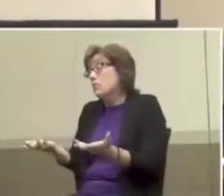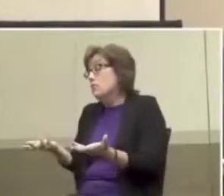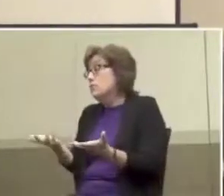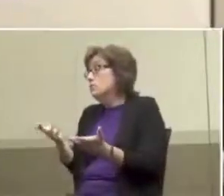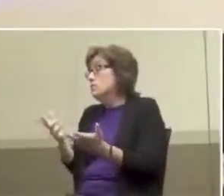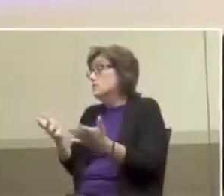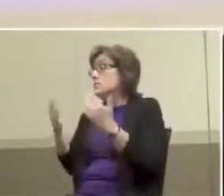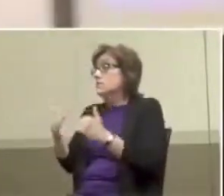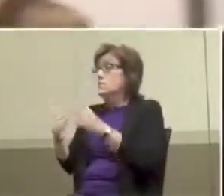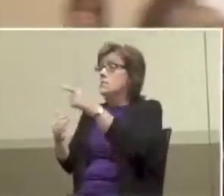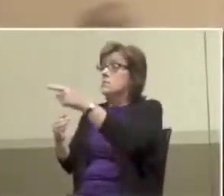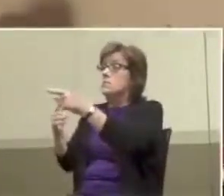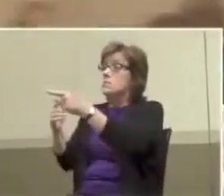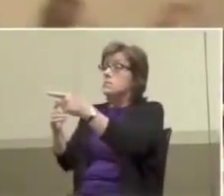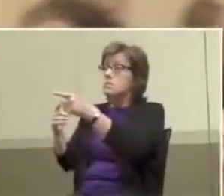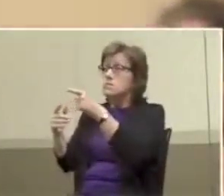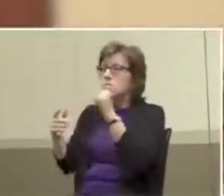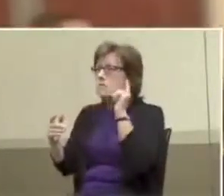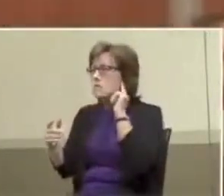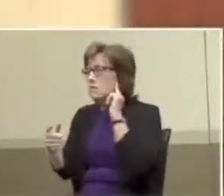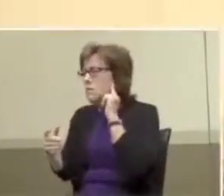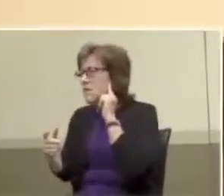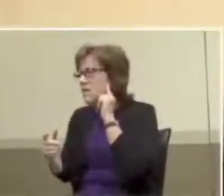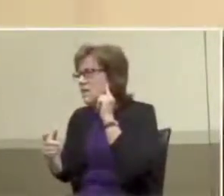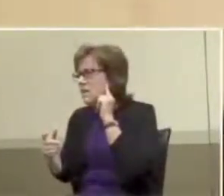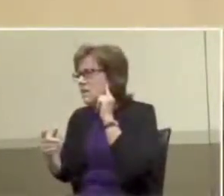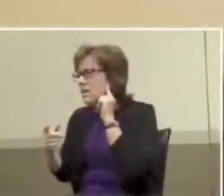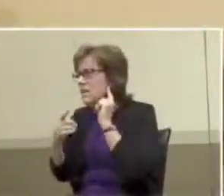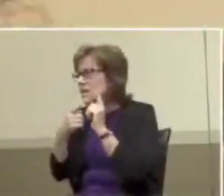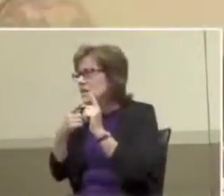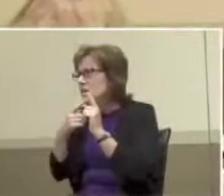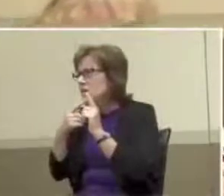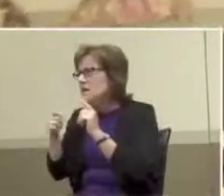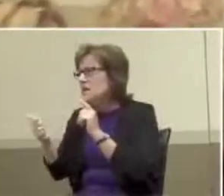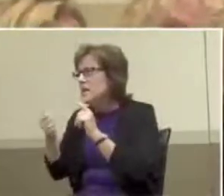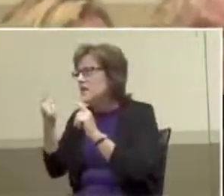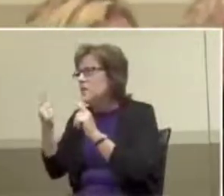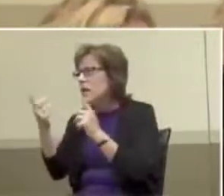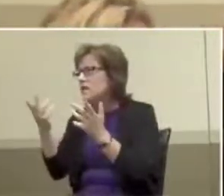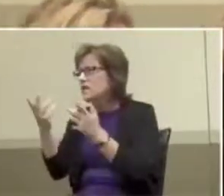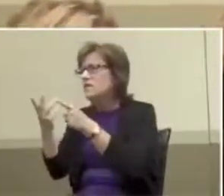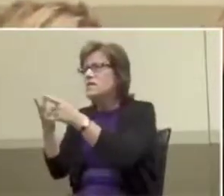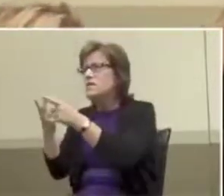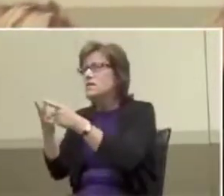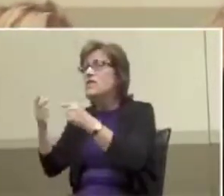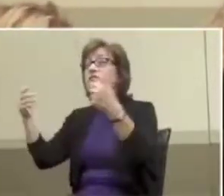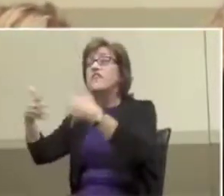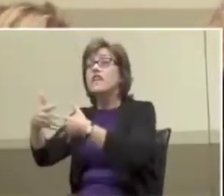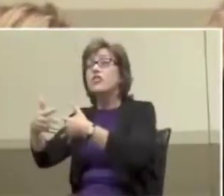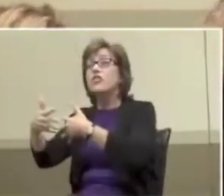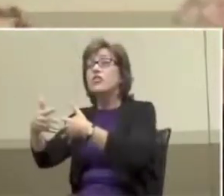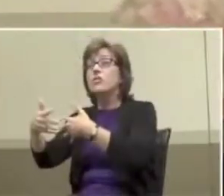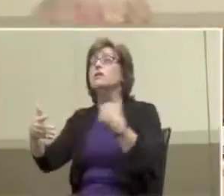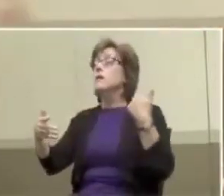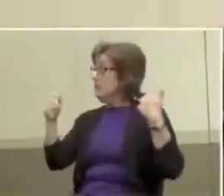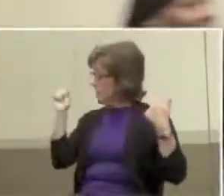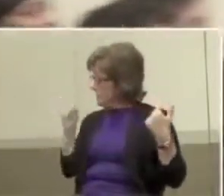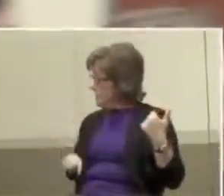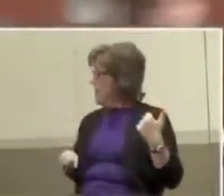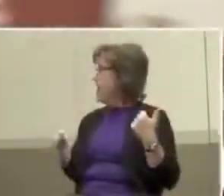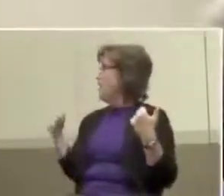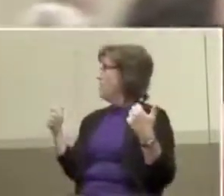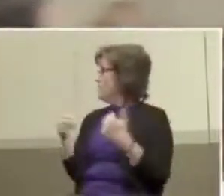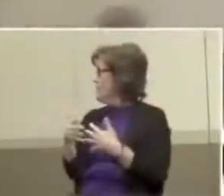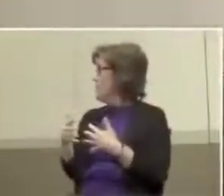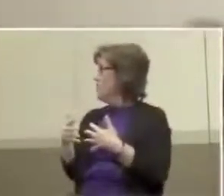Oh, I was just going to say another one. I'm sorry? I was just going to say another one. Like Please. Fear. Fear. Yeah, sometimes we act in fear